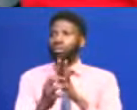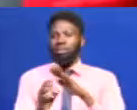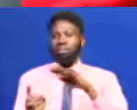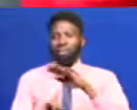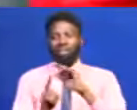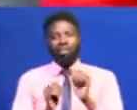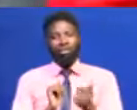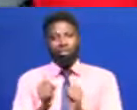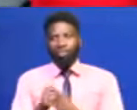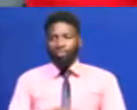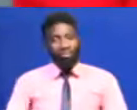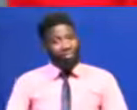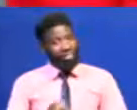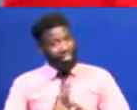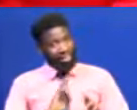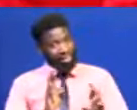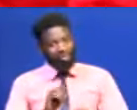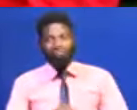tayari?